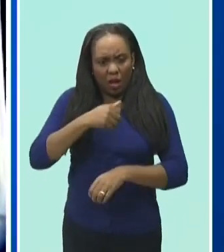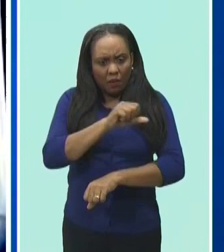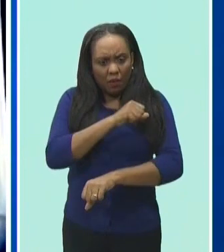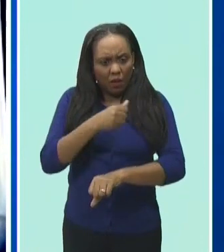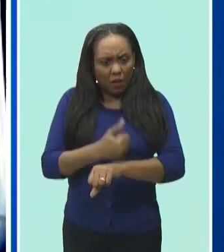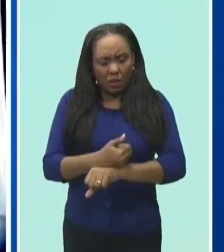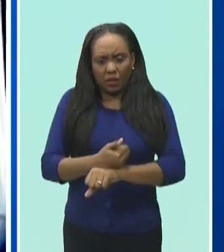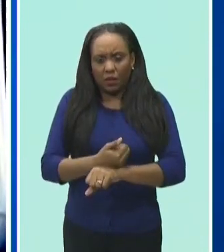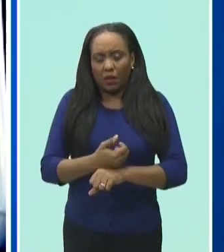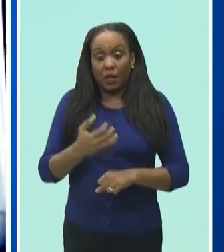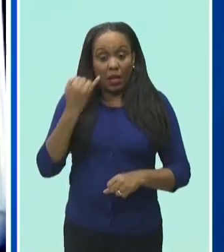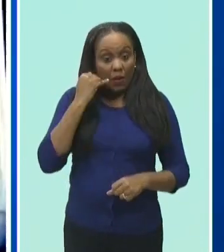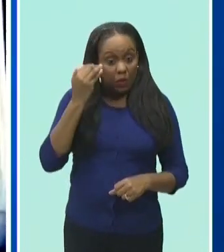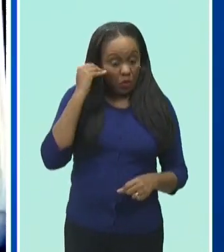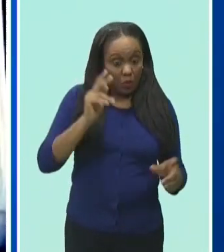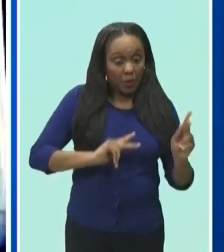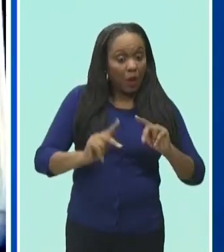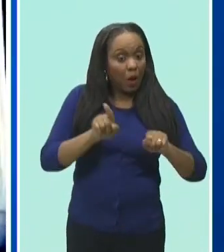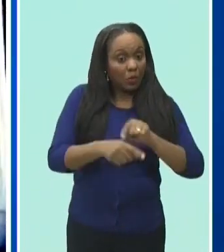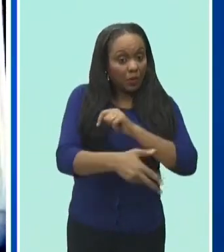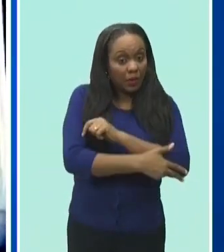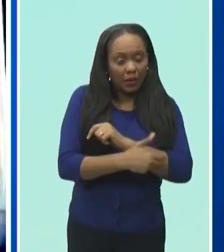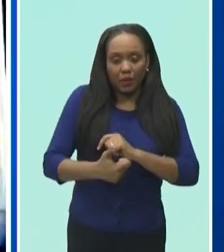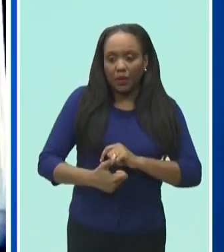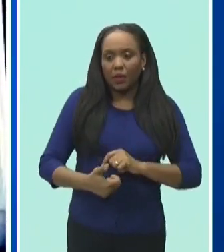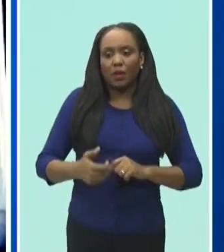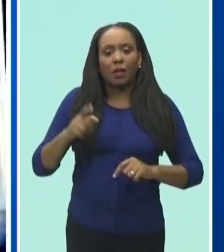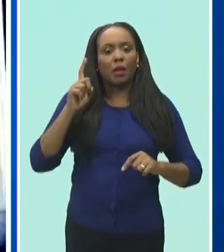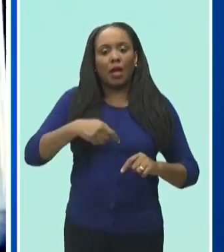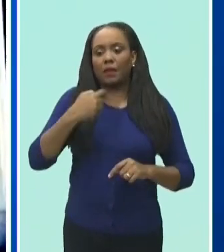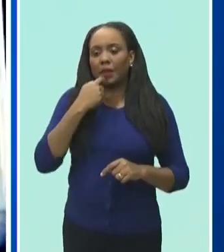into your hand. You still have to get the police. The